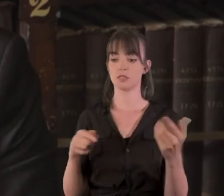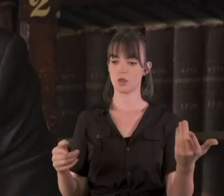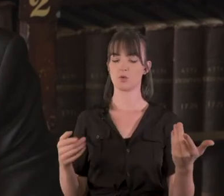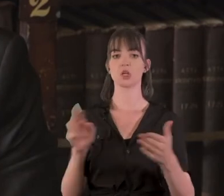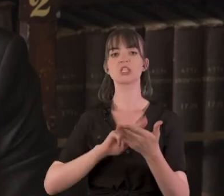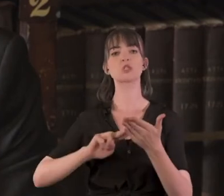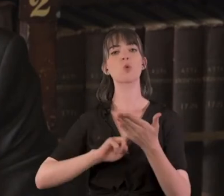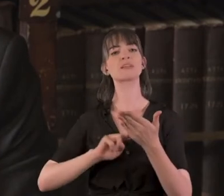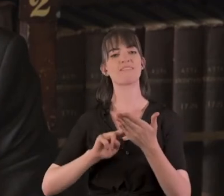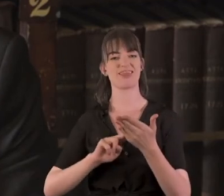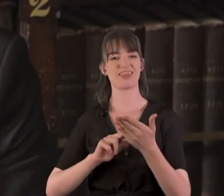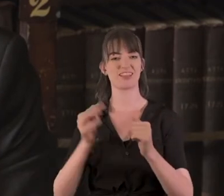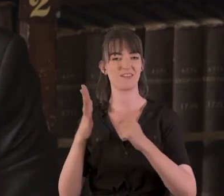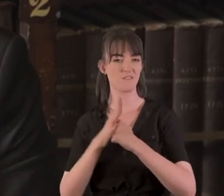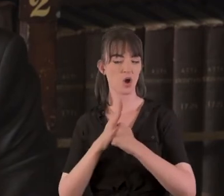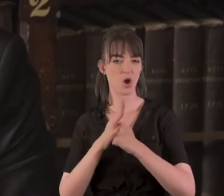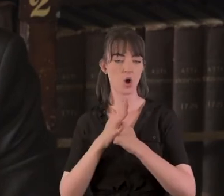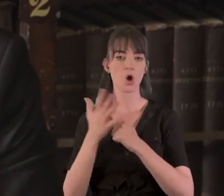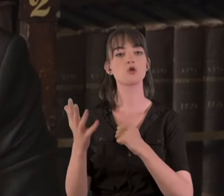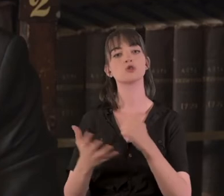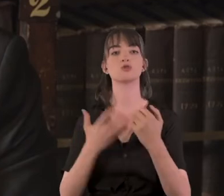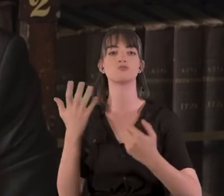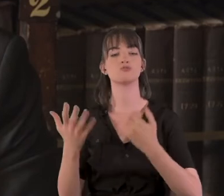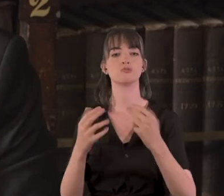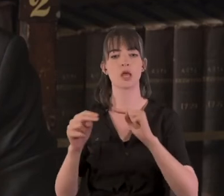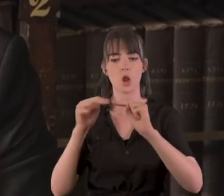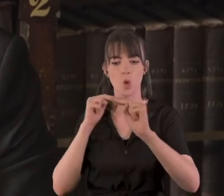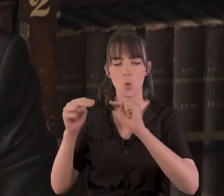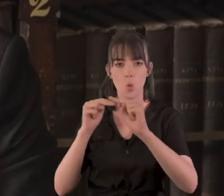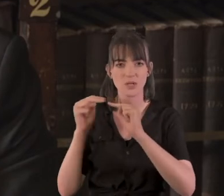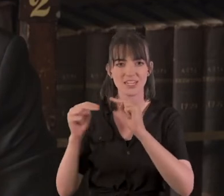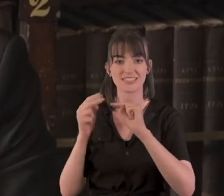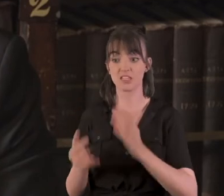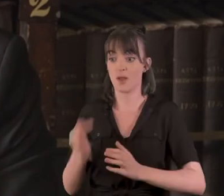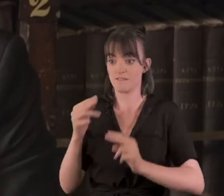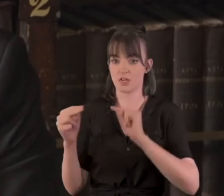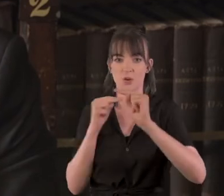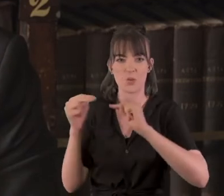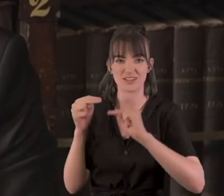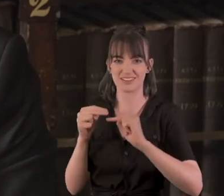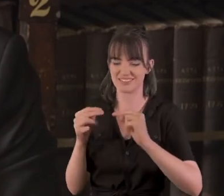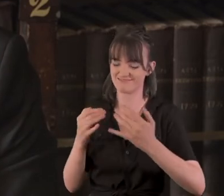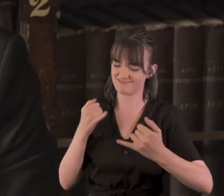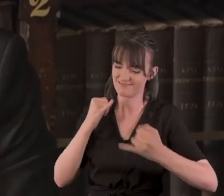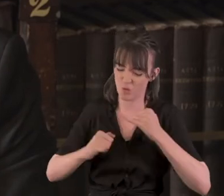convenient issue on which to drag down the negotiations if they weren't going the right way.